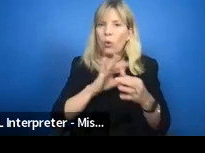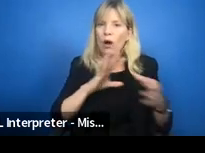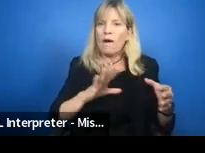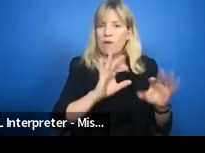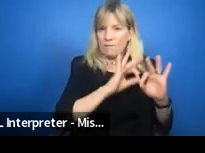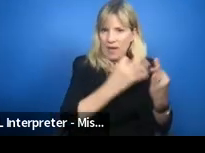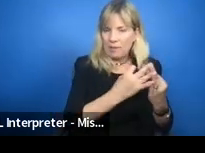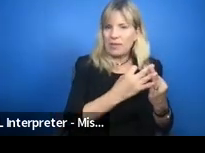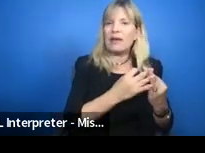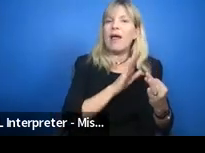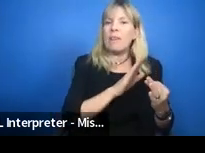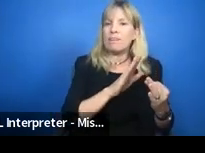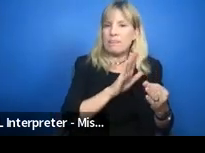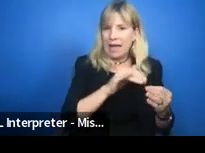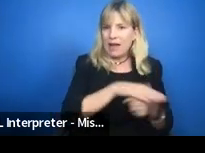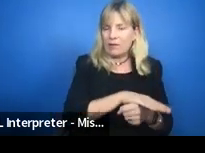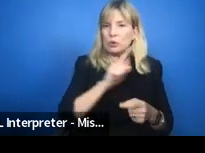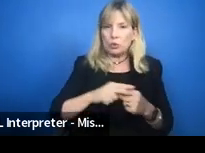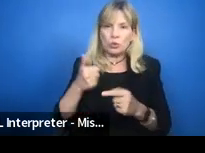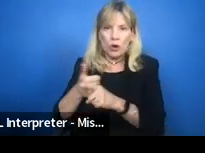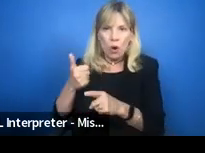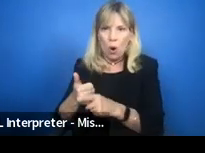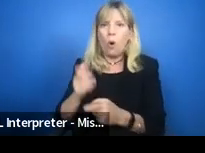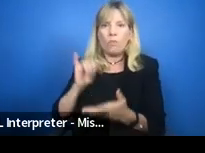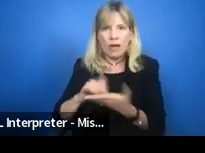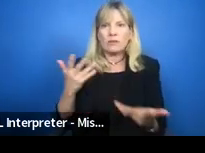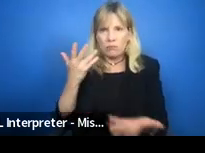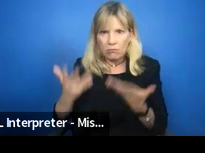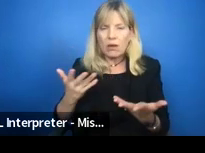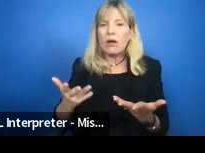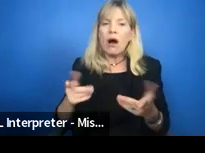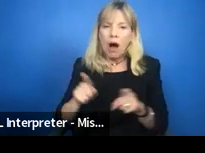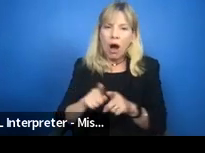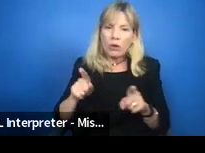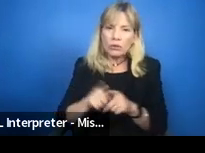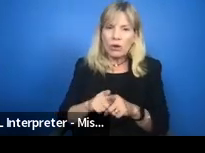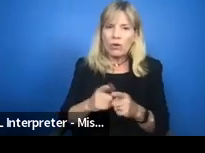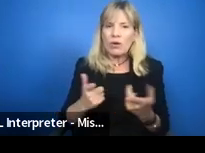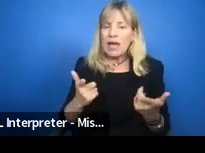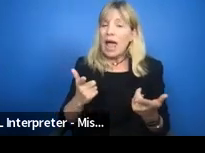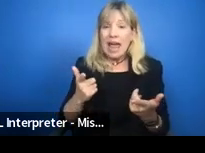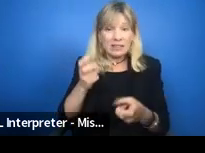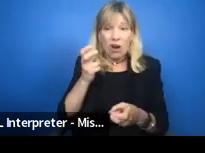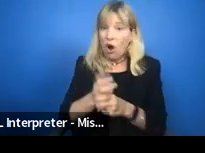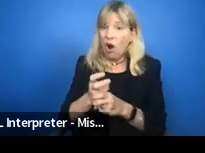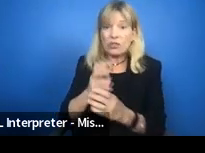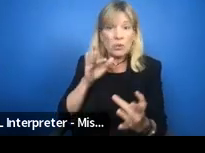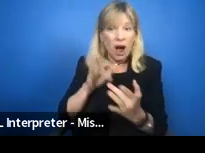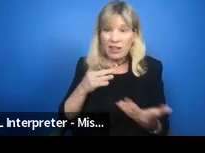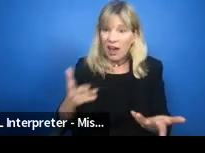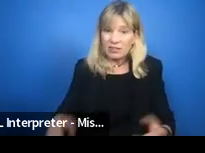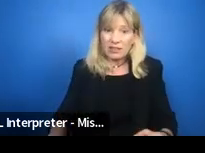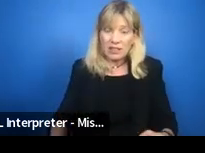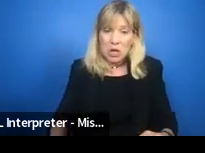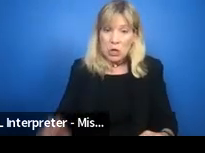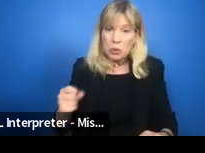coverage. Also, as I mentioned, Medicaid enrollees can be especially difficult to contact. Here you can see that 1/3